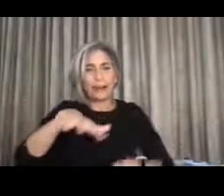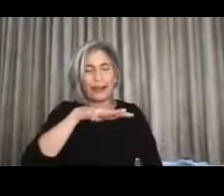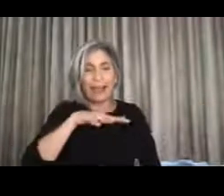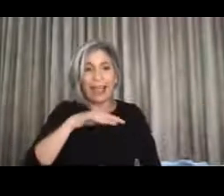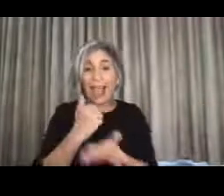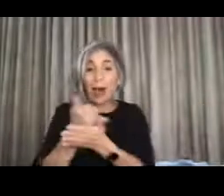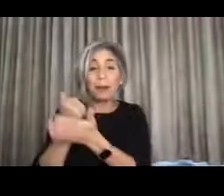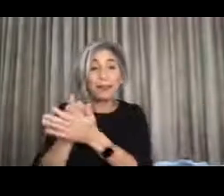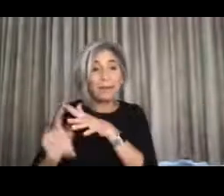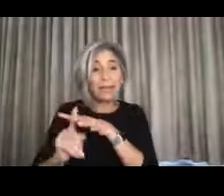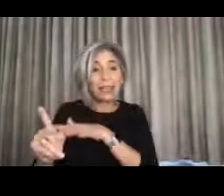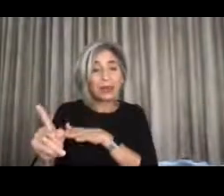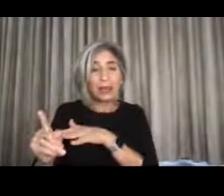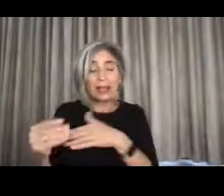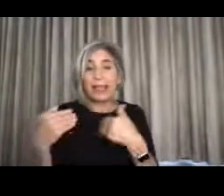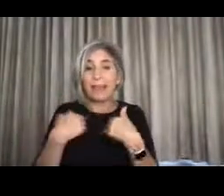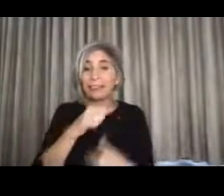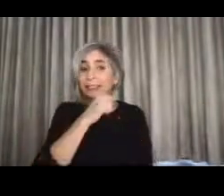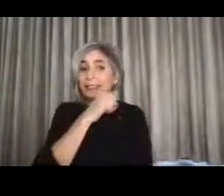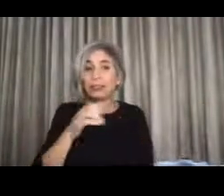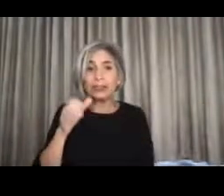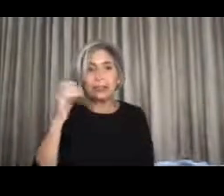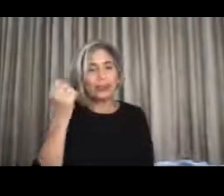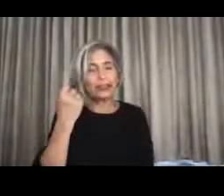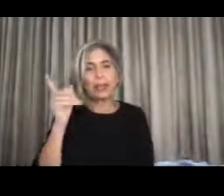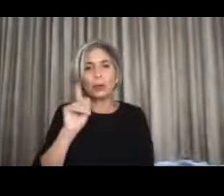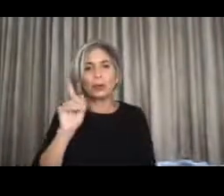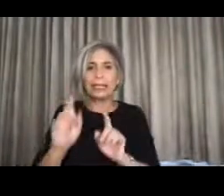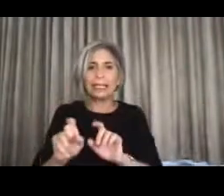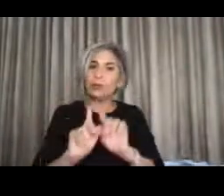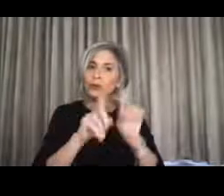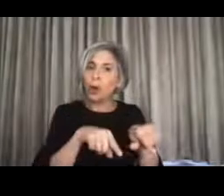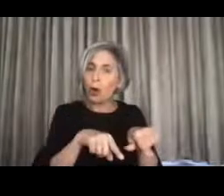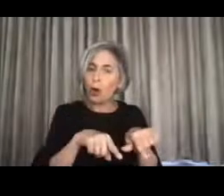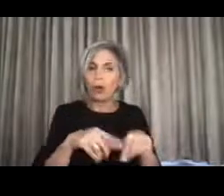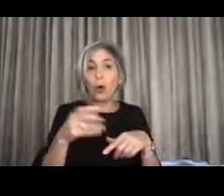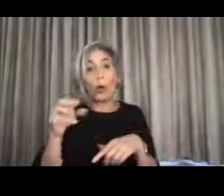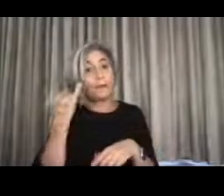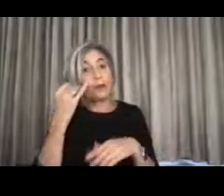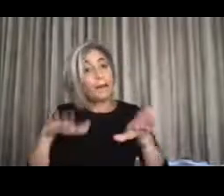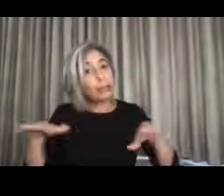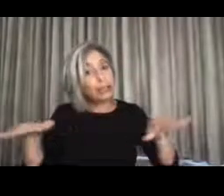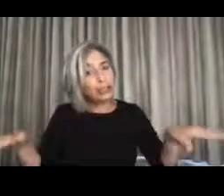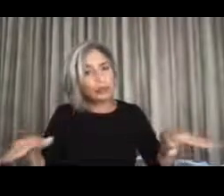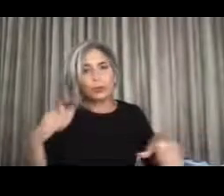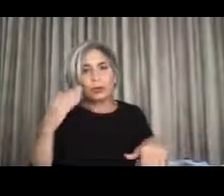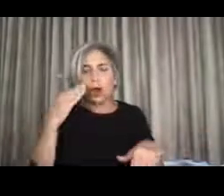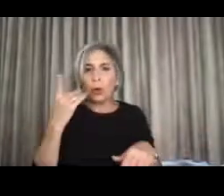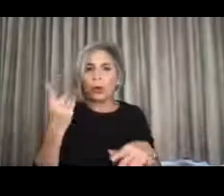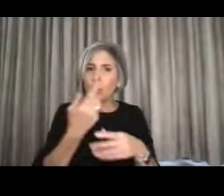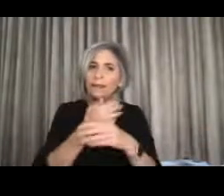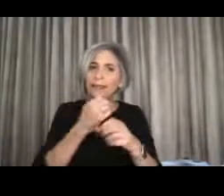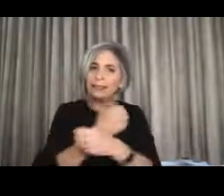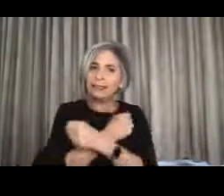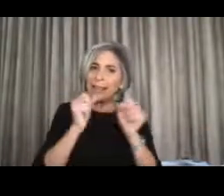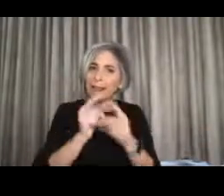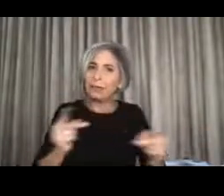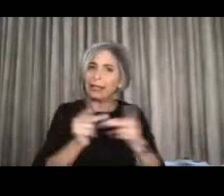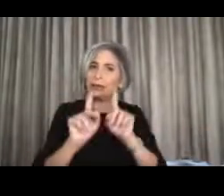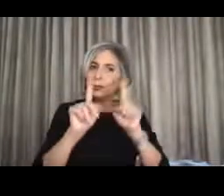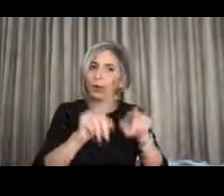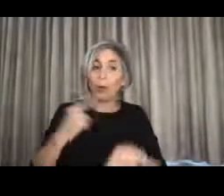elderly neighbor shelter with you gives you the added benefit of extra supervision of children, and then knows that they have somewhere safe to be and that they are not